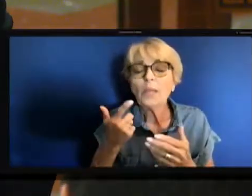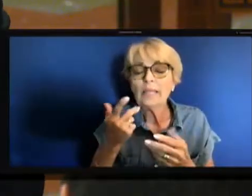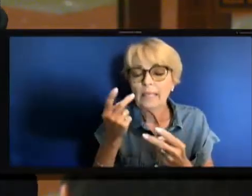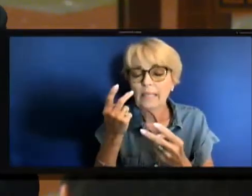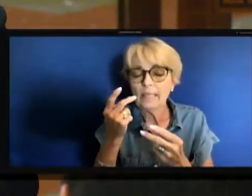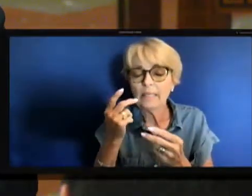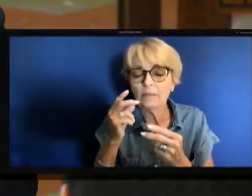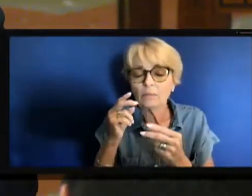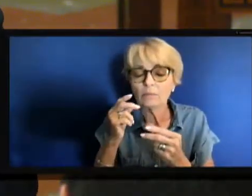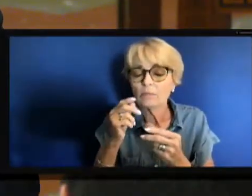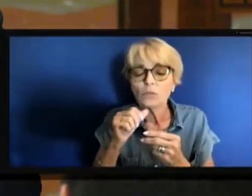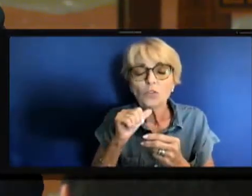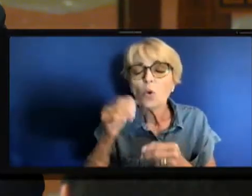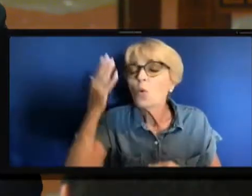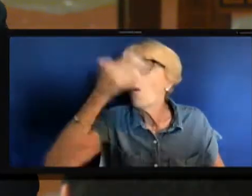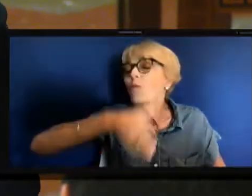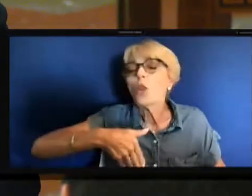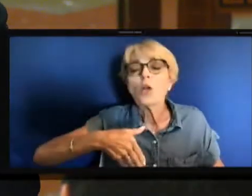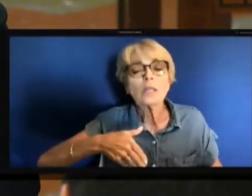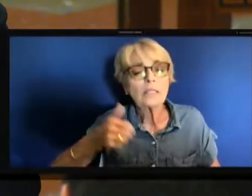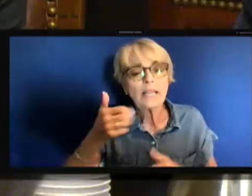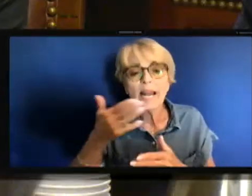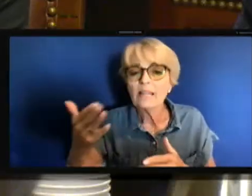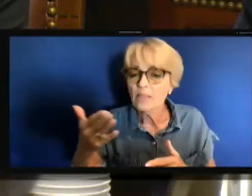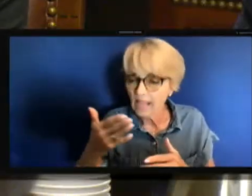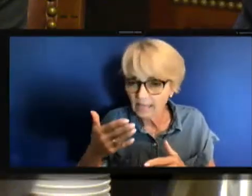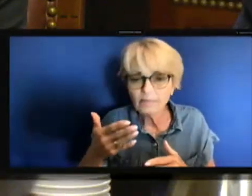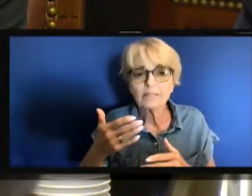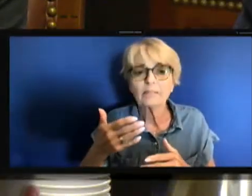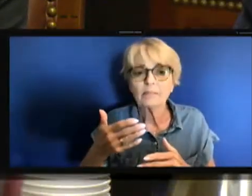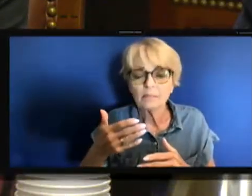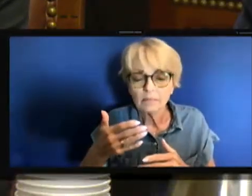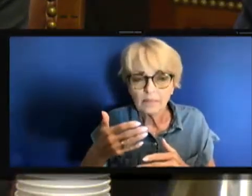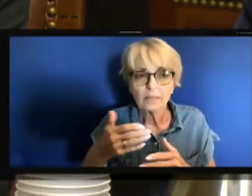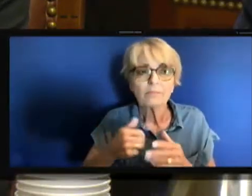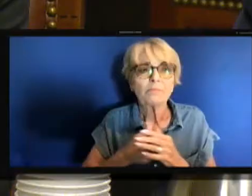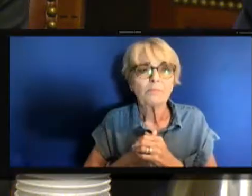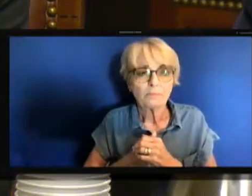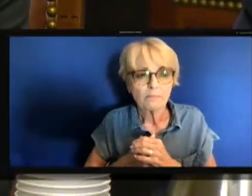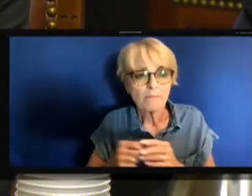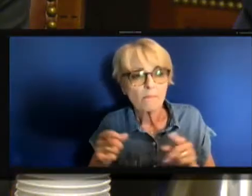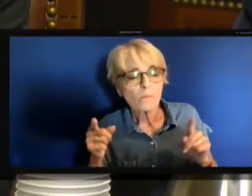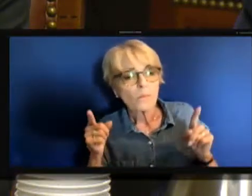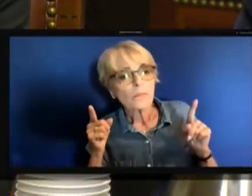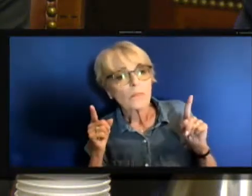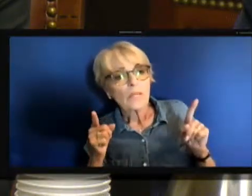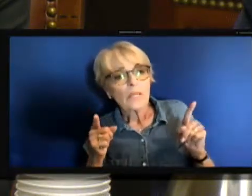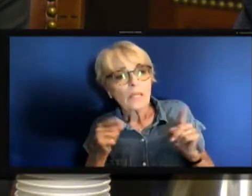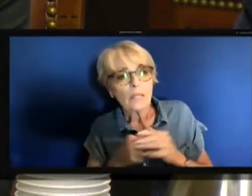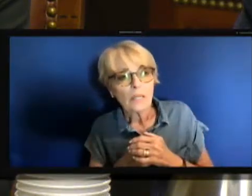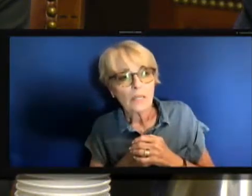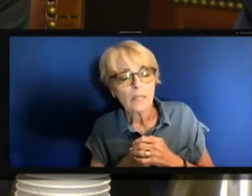hand select the individuals. Got it. Understood. Okay. The